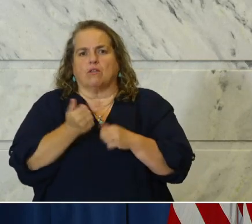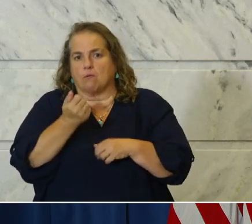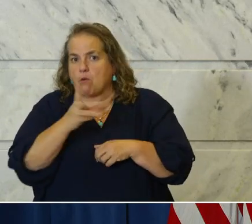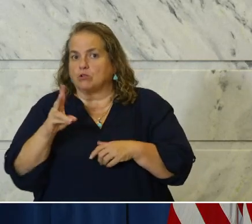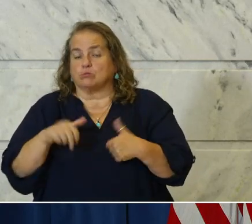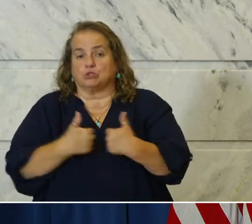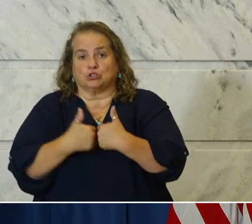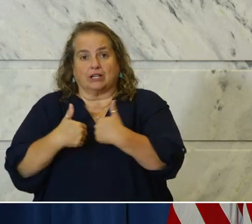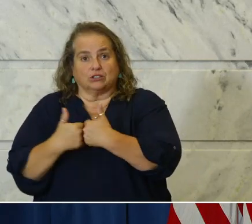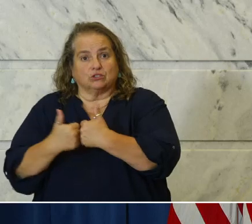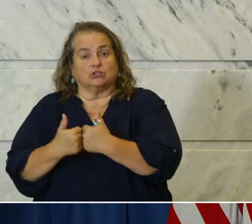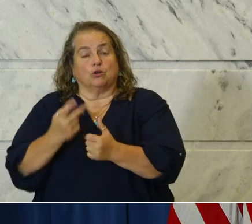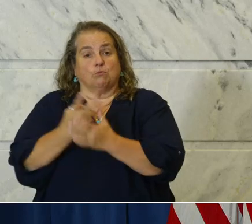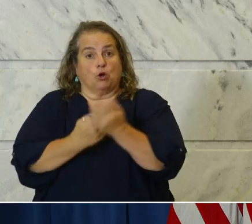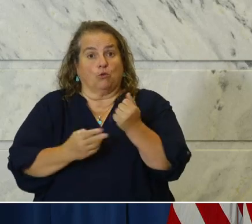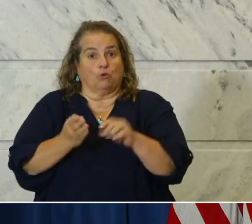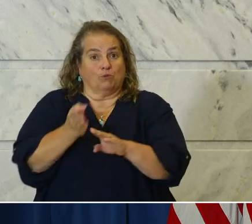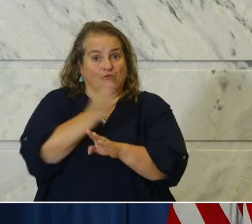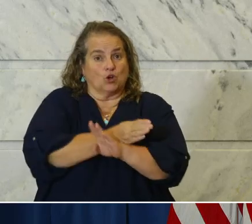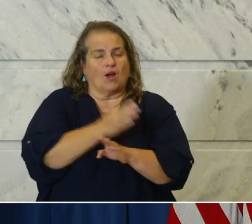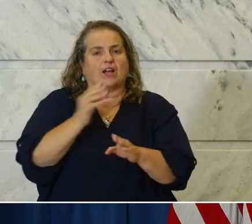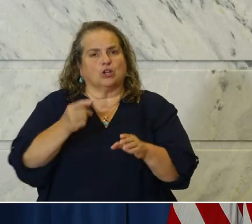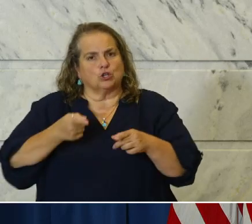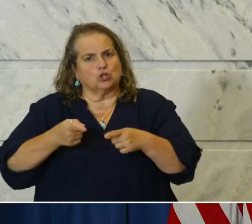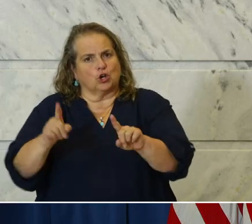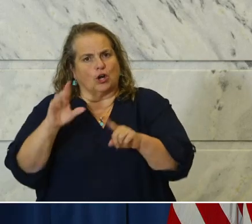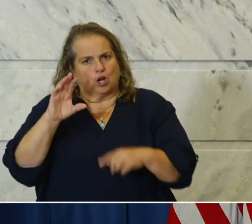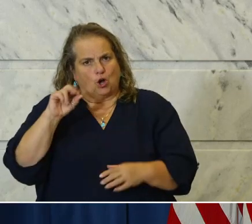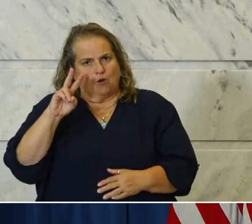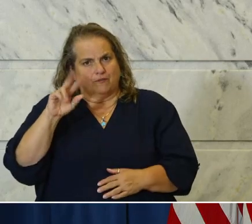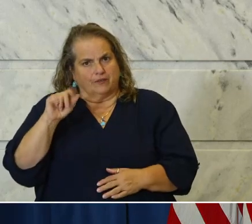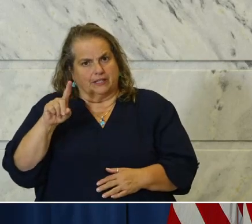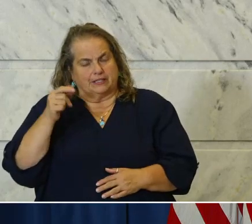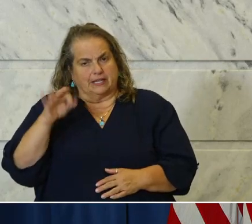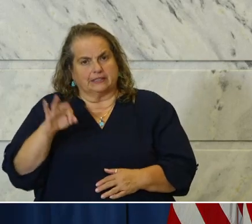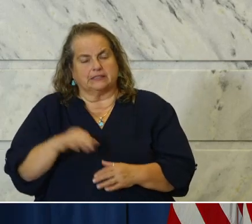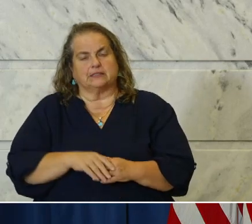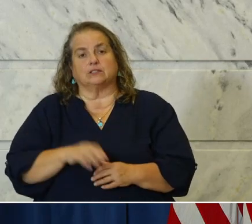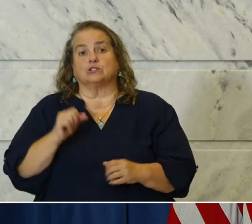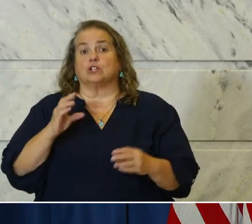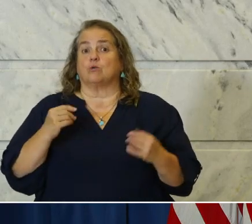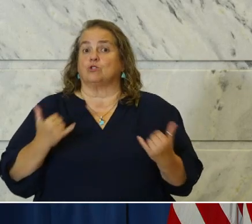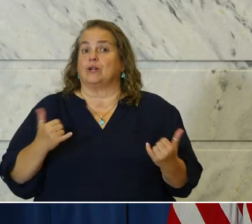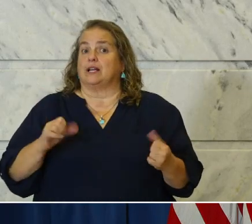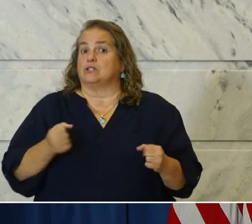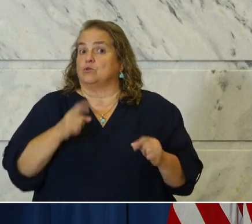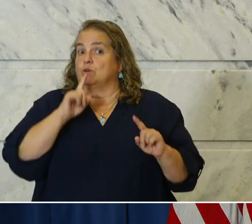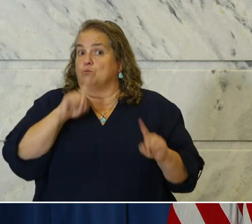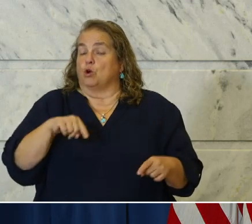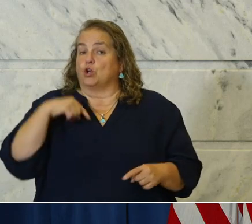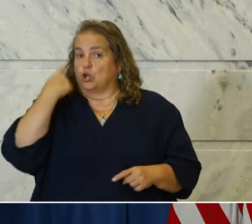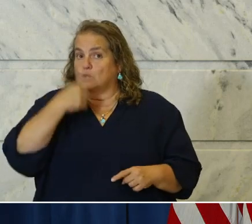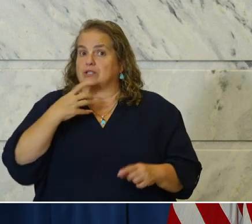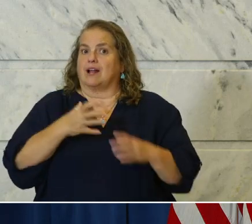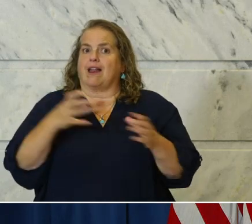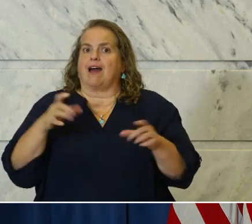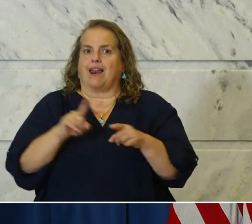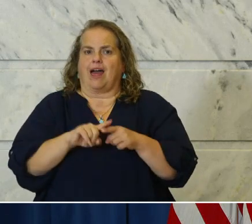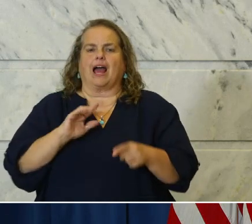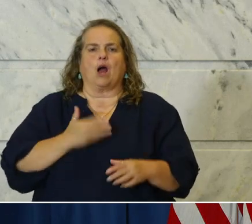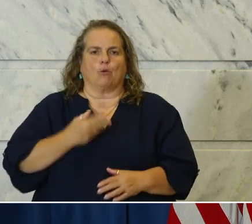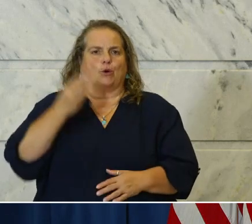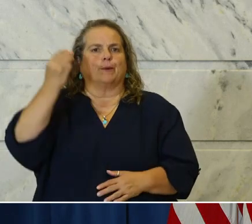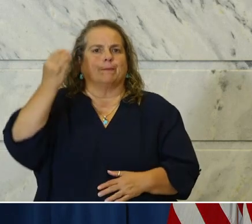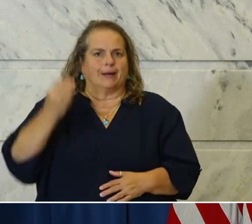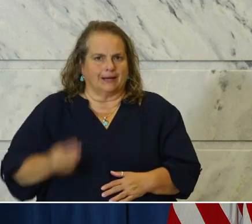multiple challenges, both before and during COVID-19. So today's report looks a lot like our